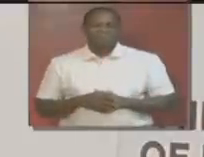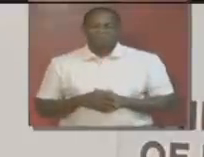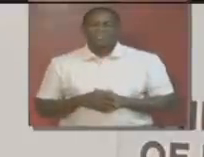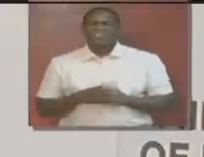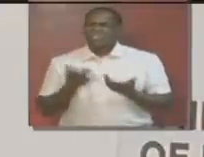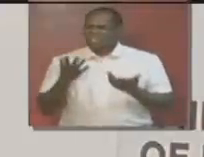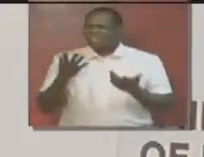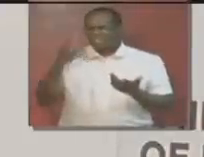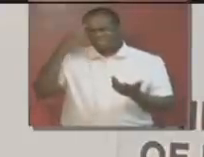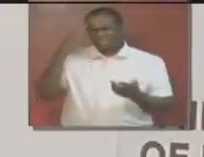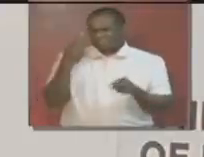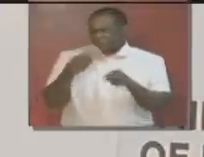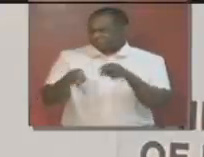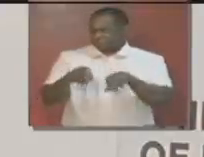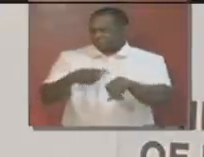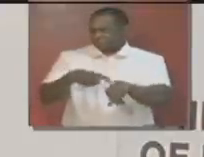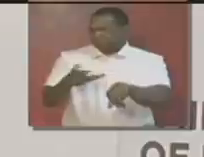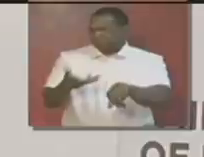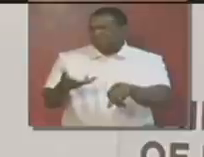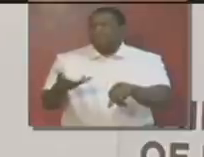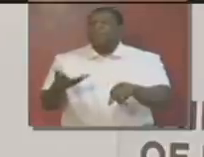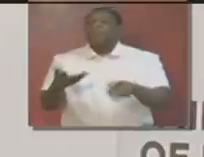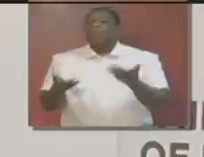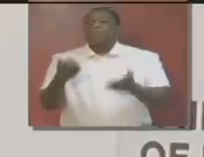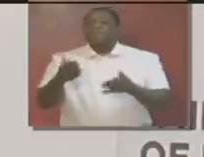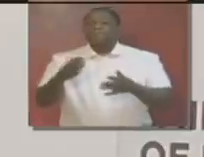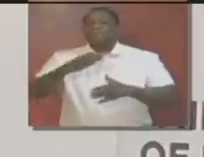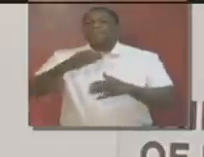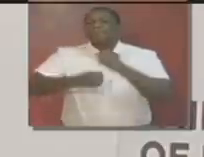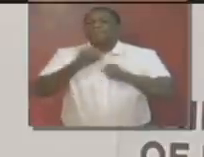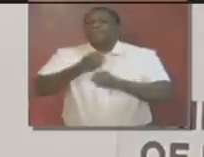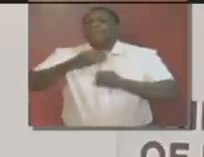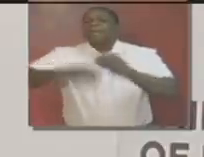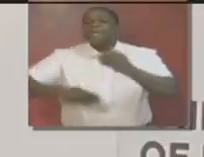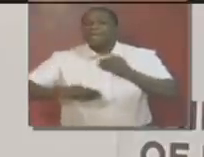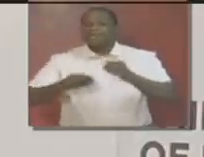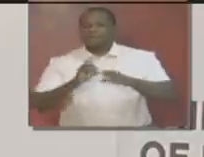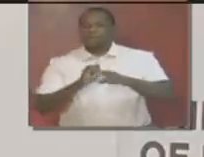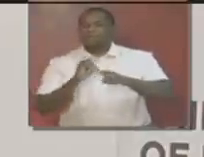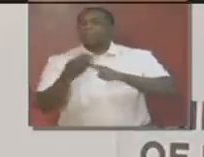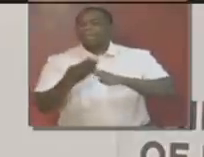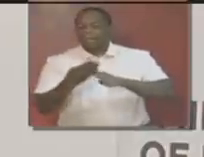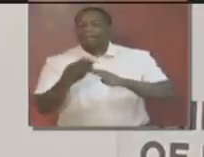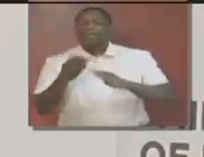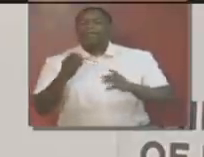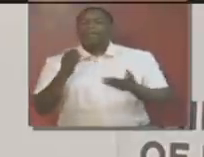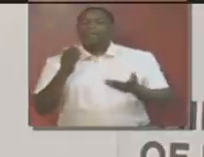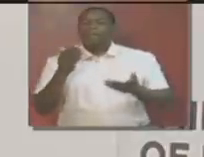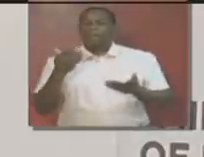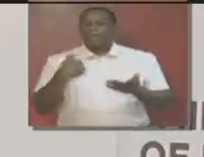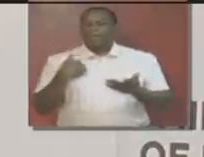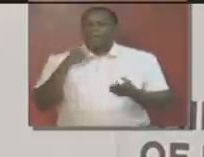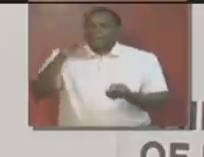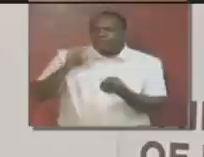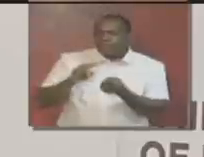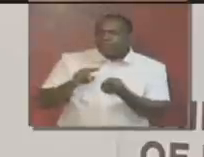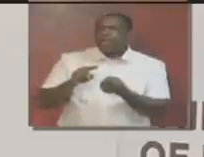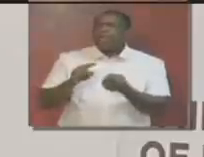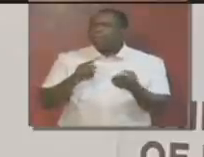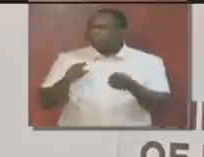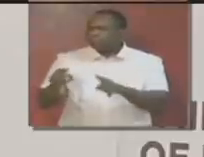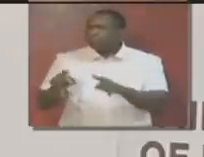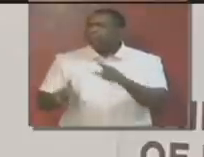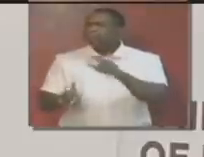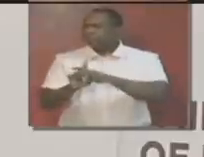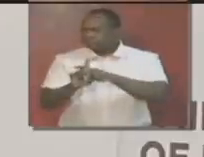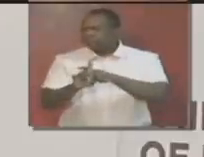this year, maybe even halfway through, Jamaica will have increased cases, and so will Bahamas and also Barbados. What I found also